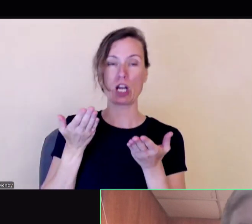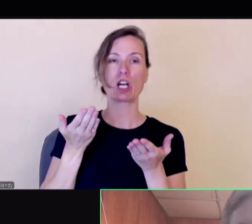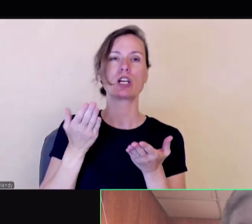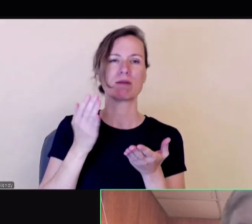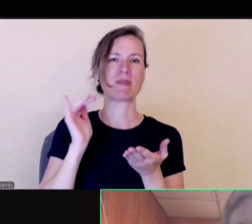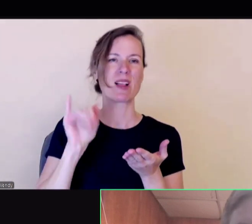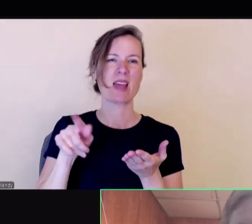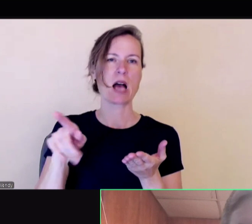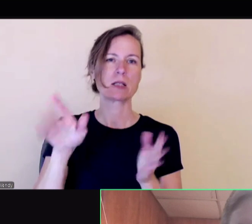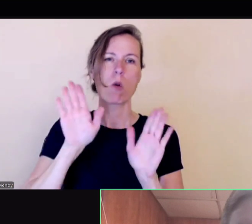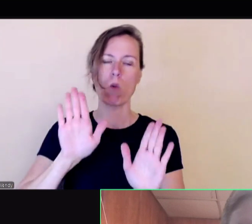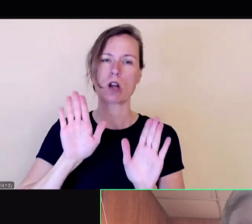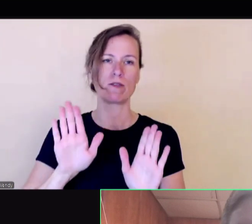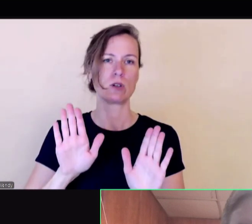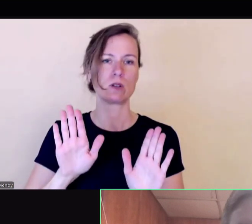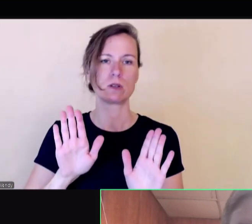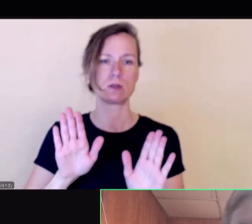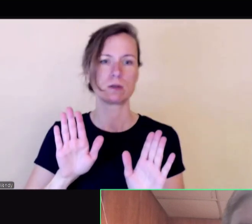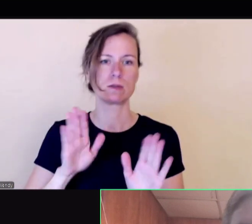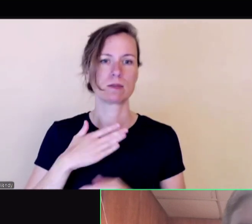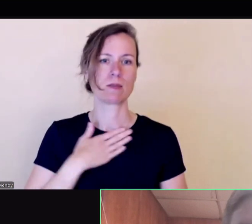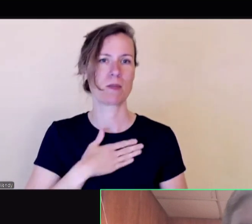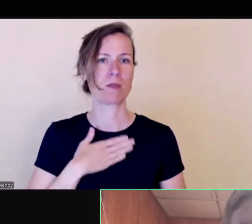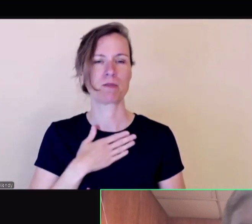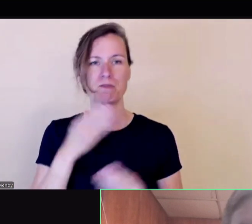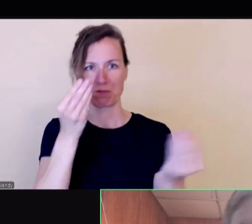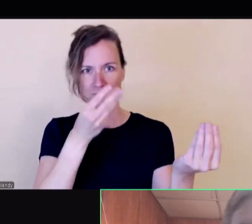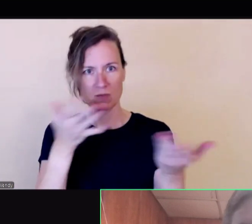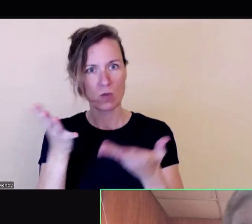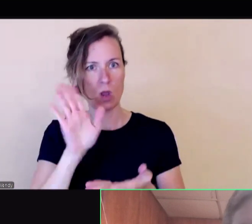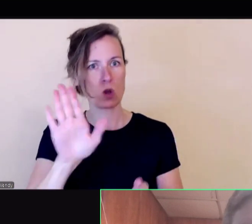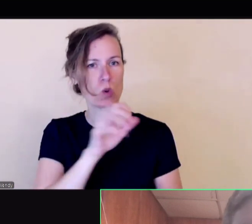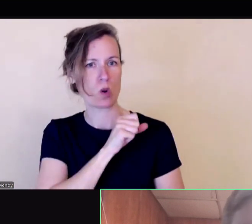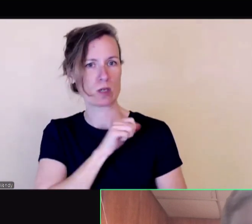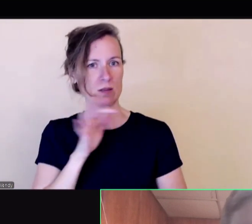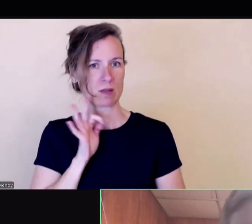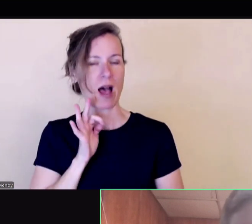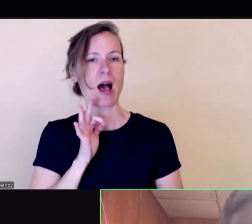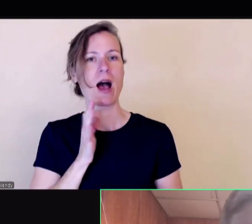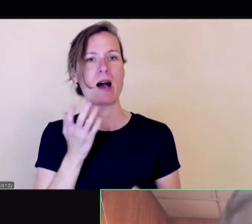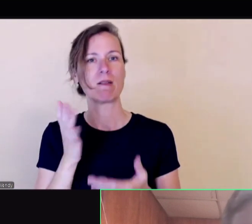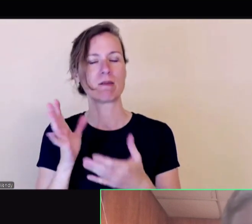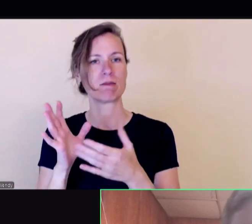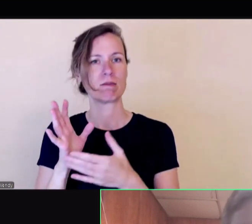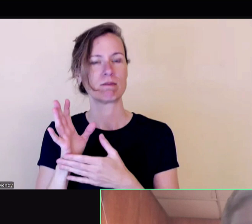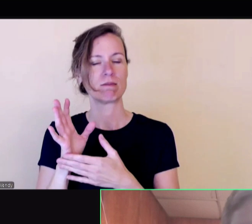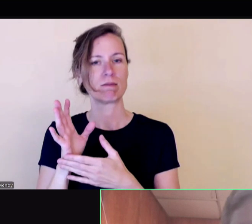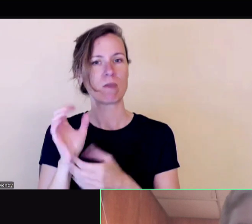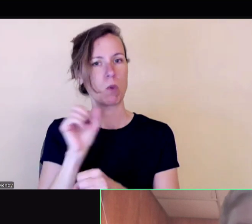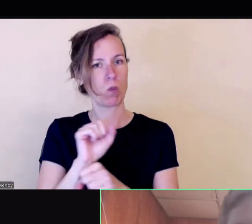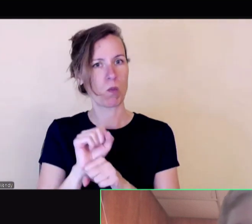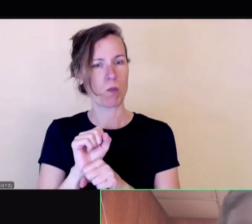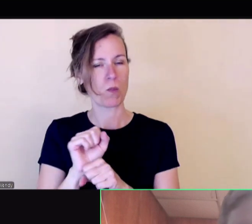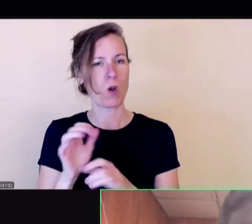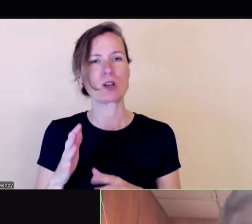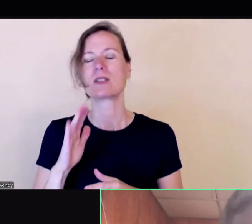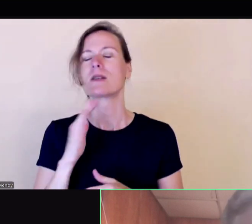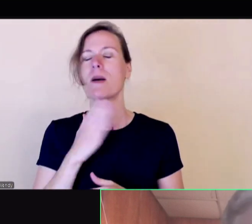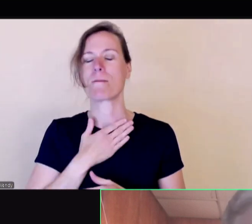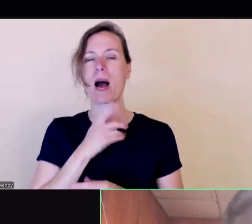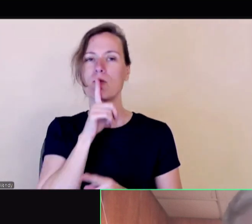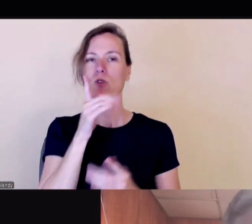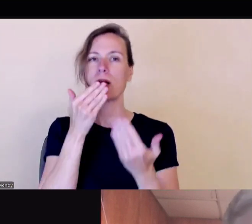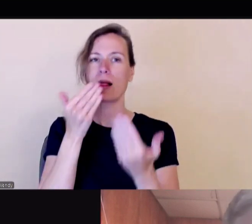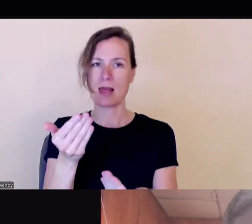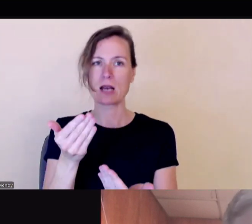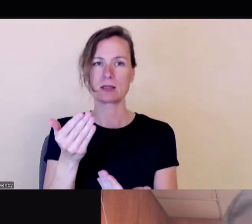Please express, please convey to your colleagues my gratitude and my constituents' gratitude as well. Thank